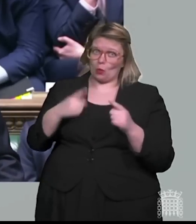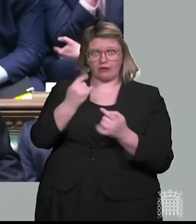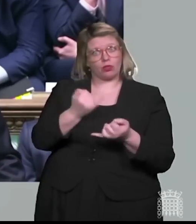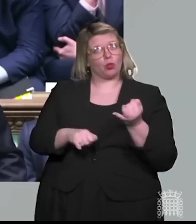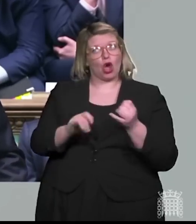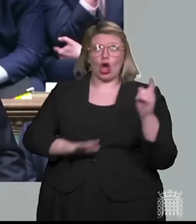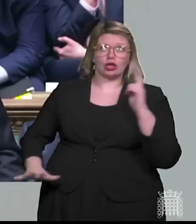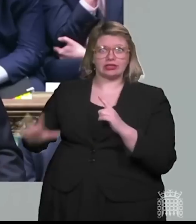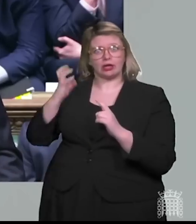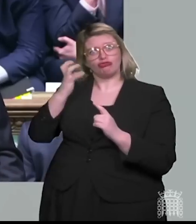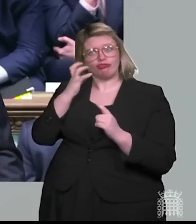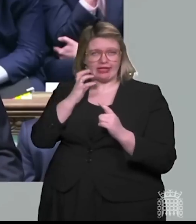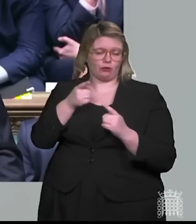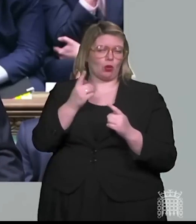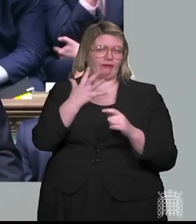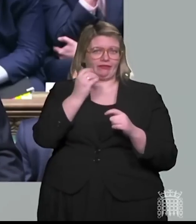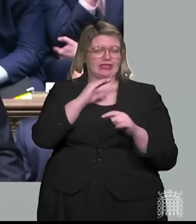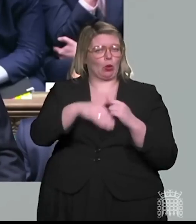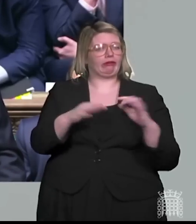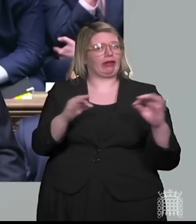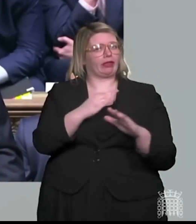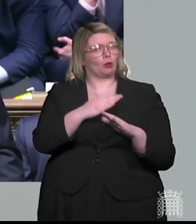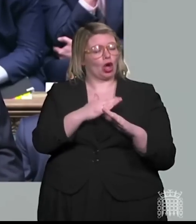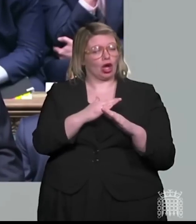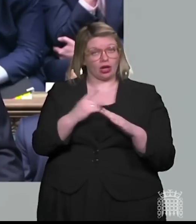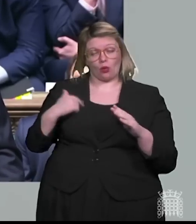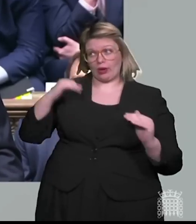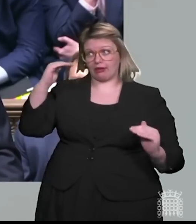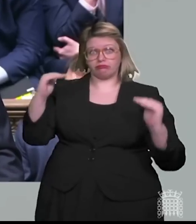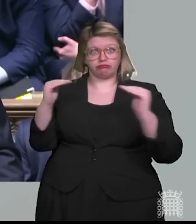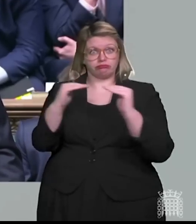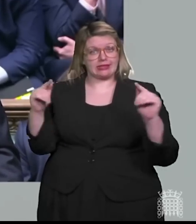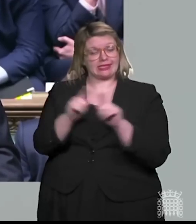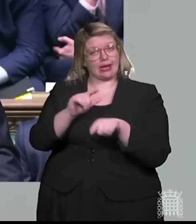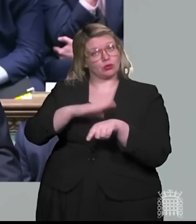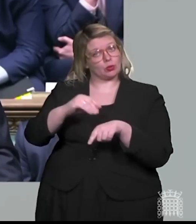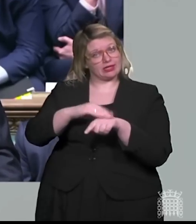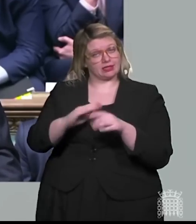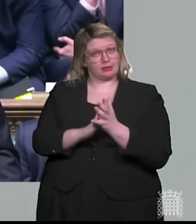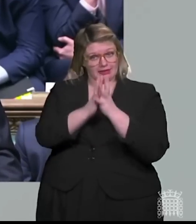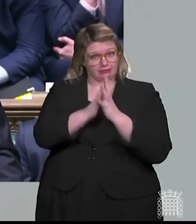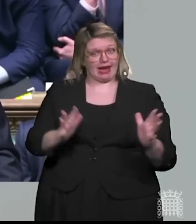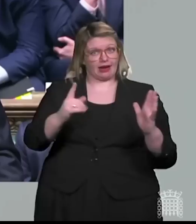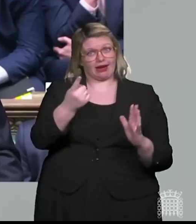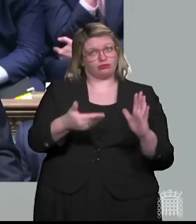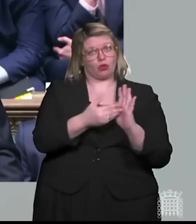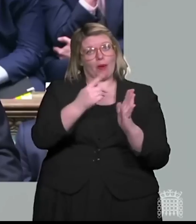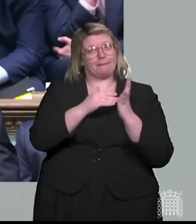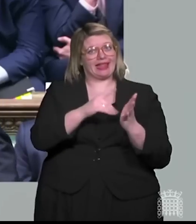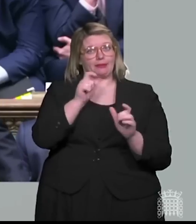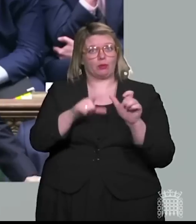the OECD. If we match the rate of Sweden, we would add more than 1 million people to our national labour